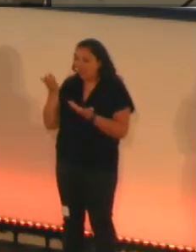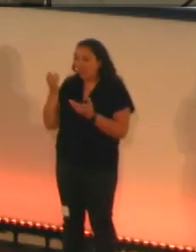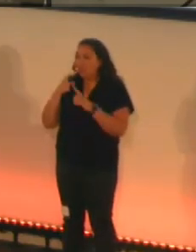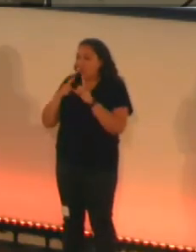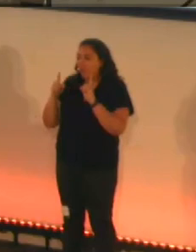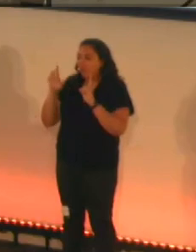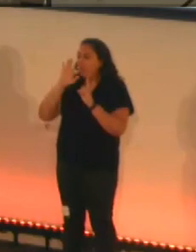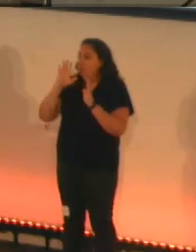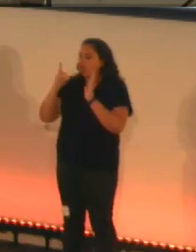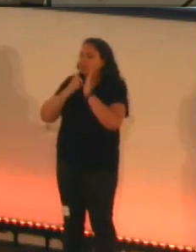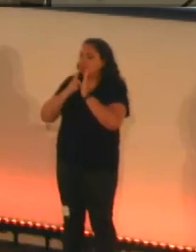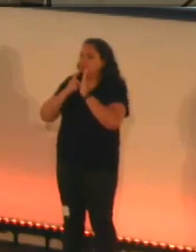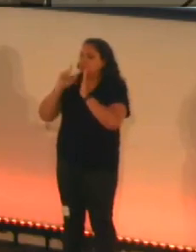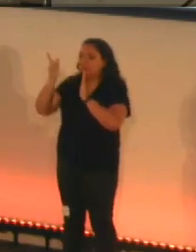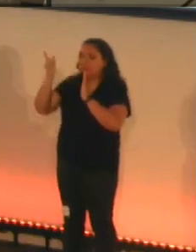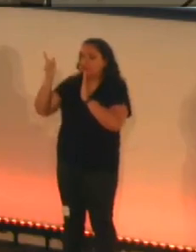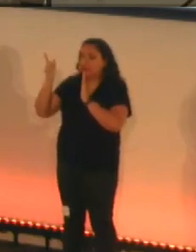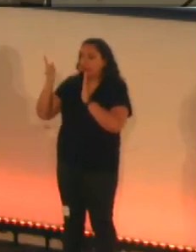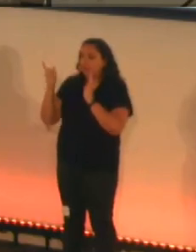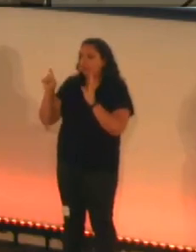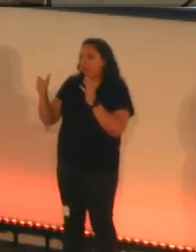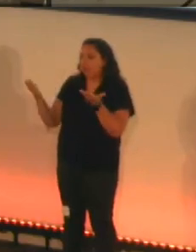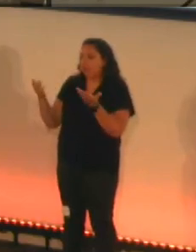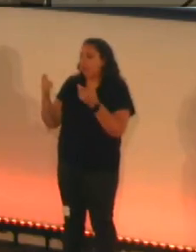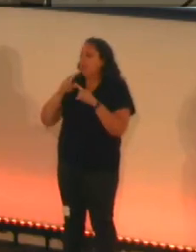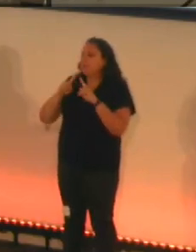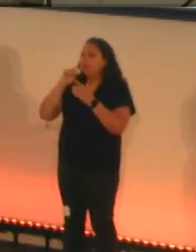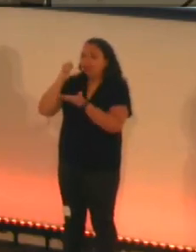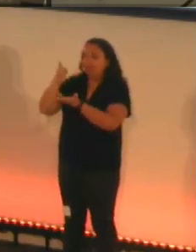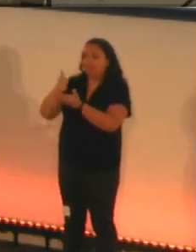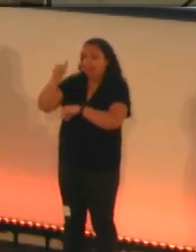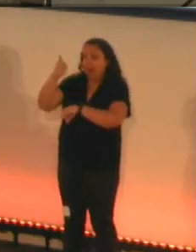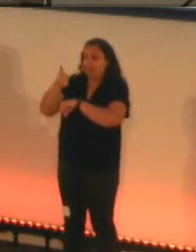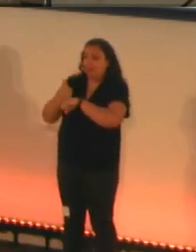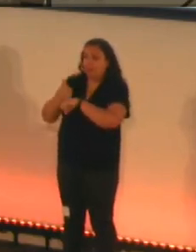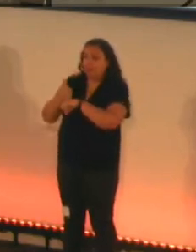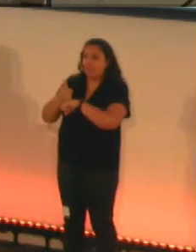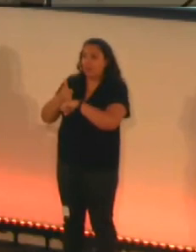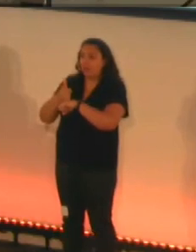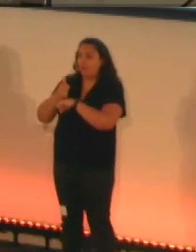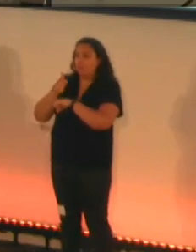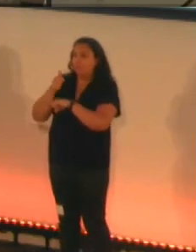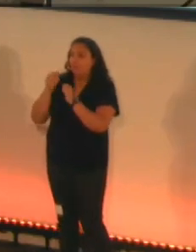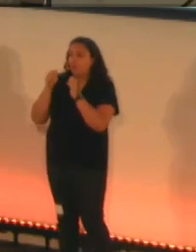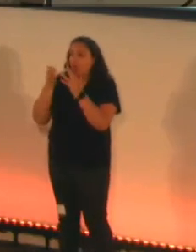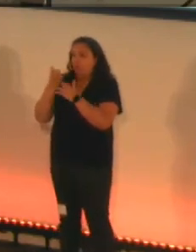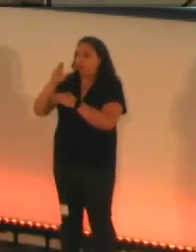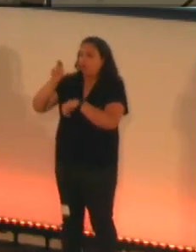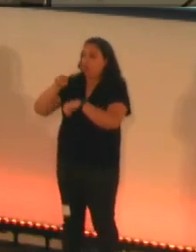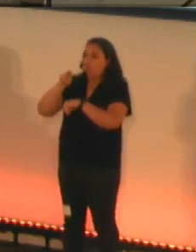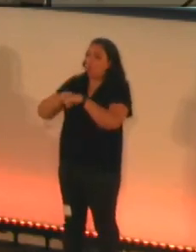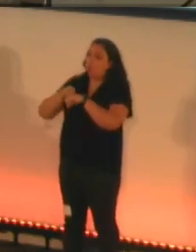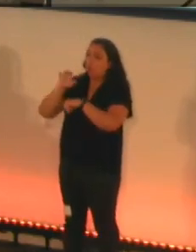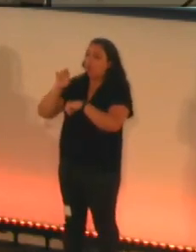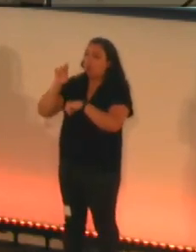doing some demos and poster presentations. So he helped us set up the social virtual reality network there that we used through Normcore. And